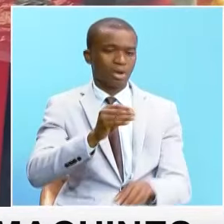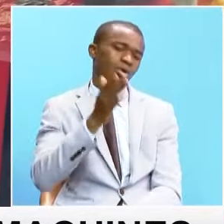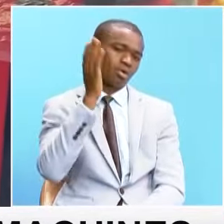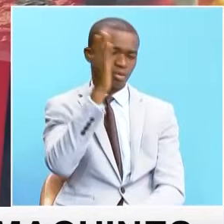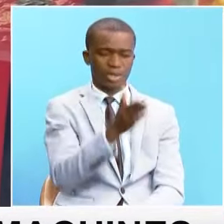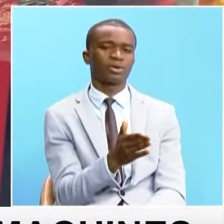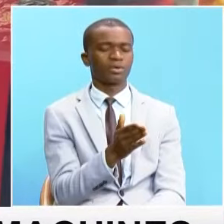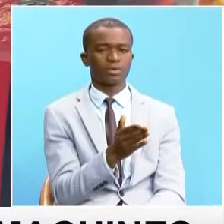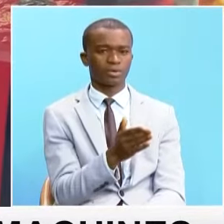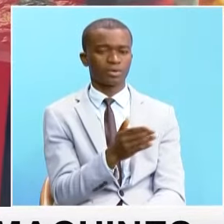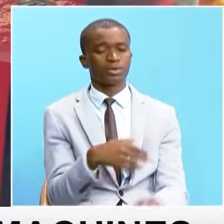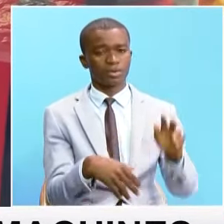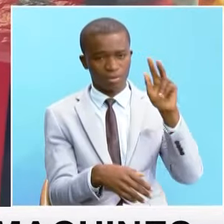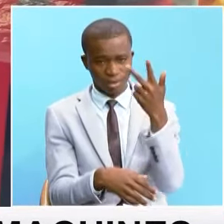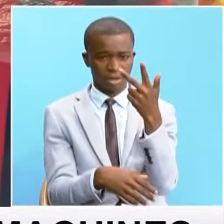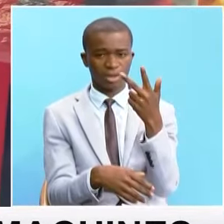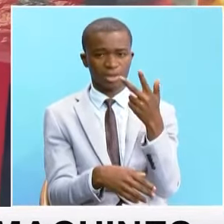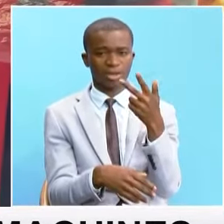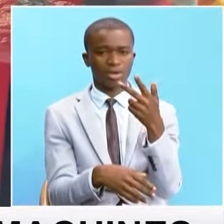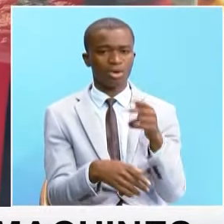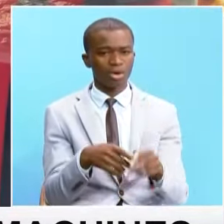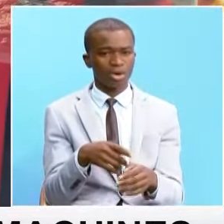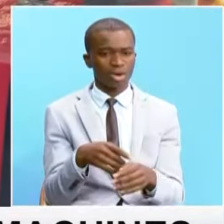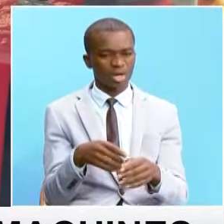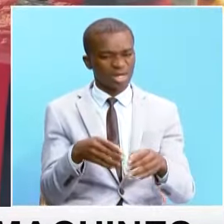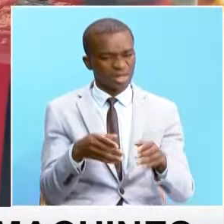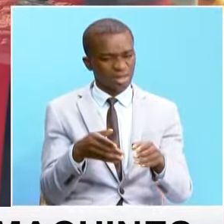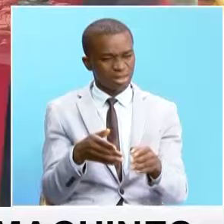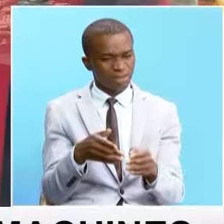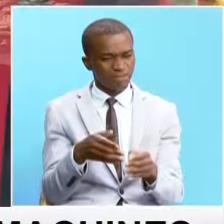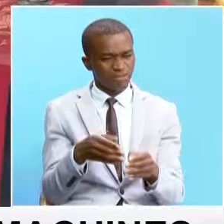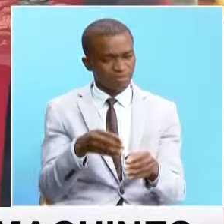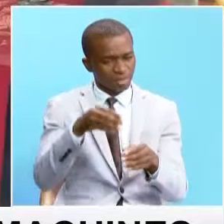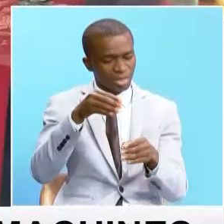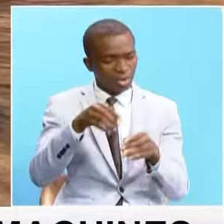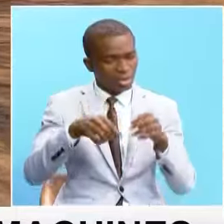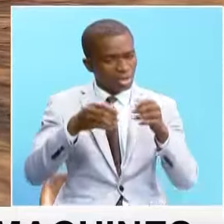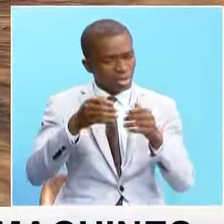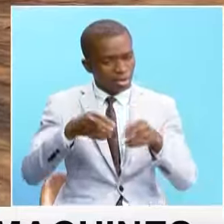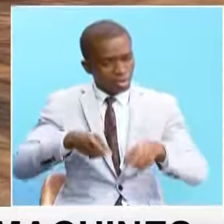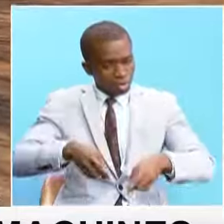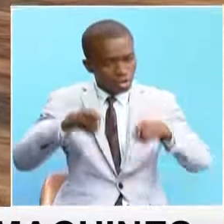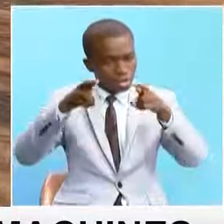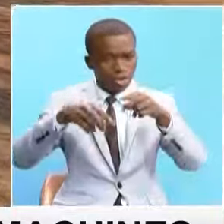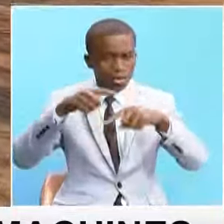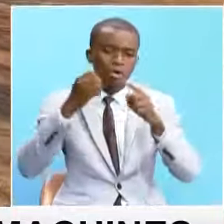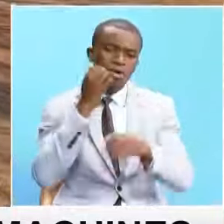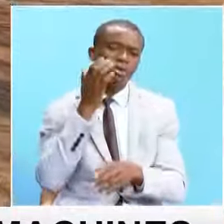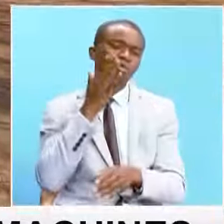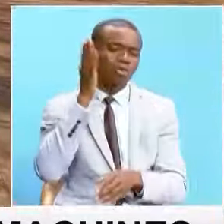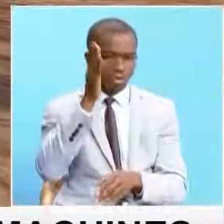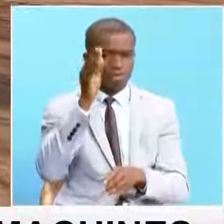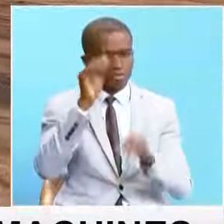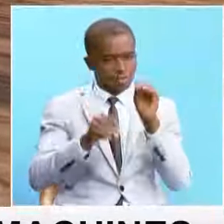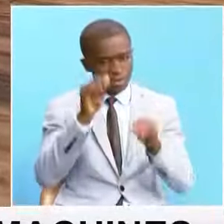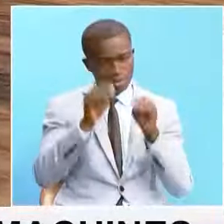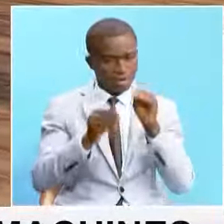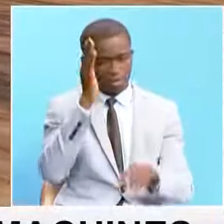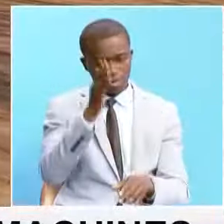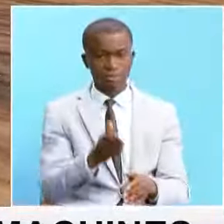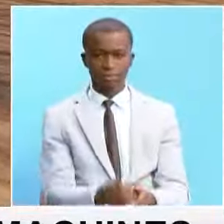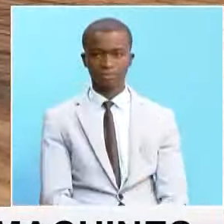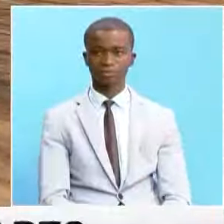that should be worked on. And then thirdly, we'll be working on the inner roads that lead to homes. For ZANIS TV, Godfrey Chikumbi reporting